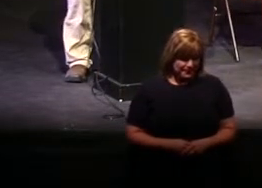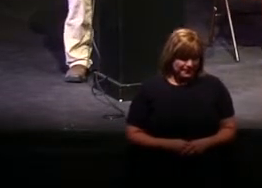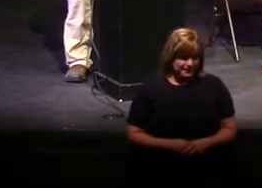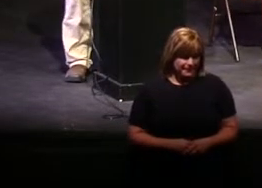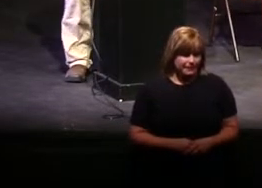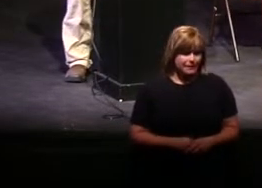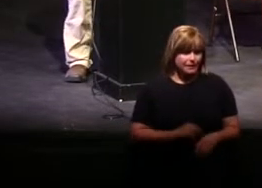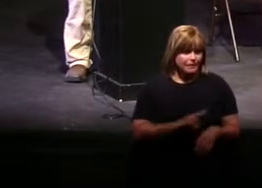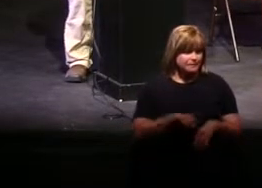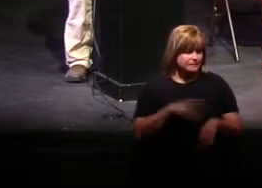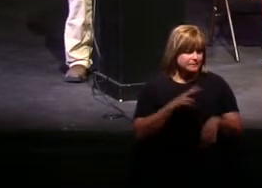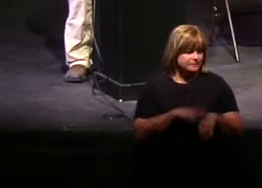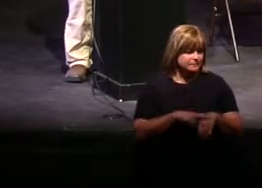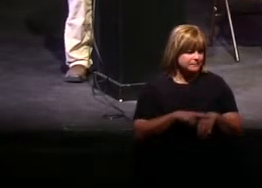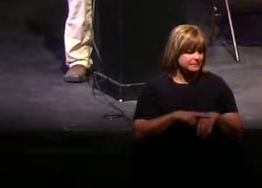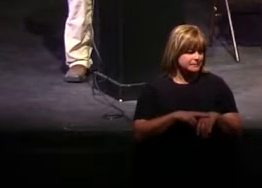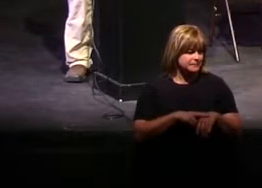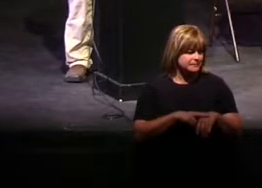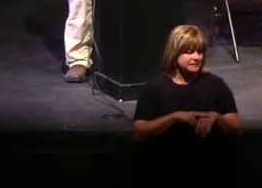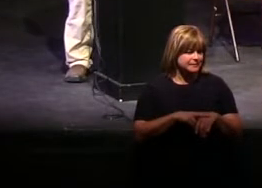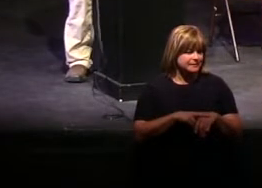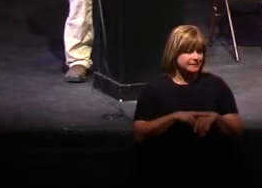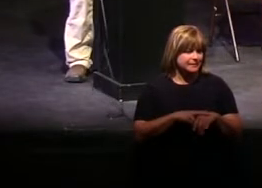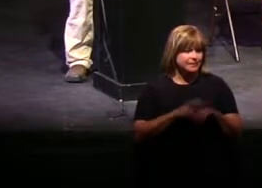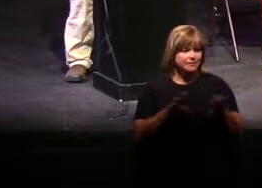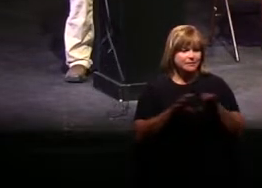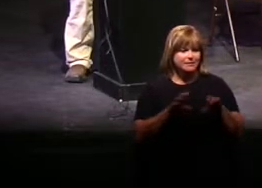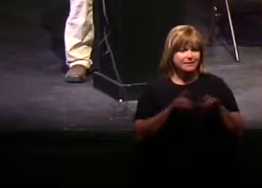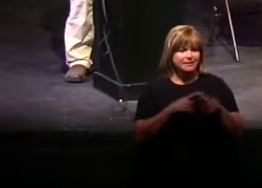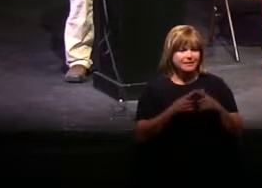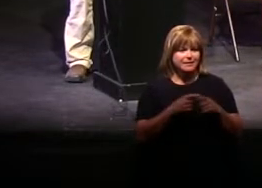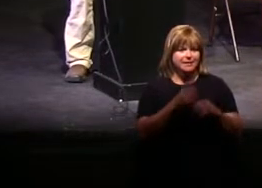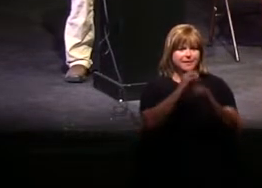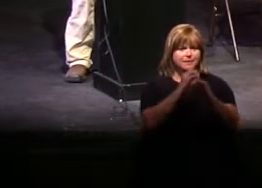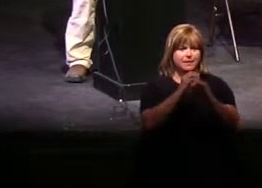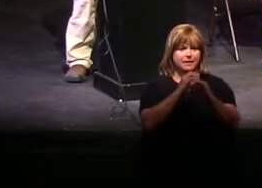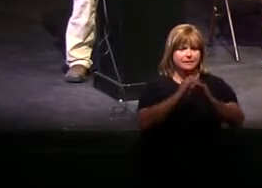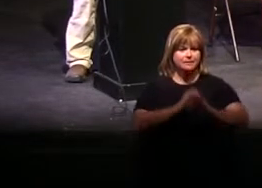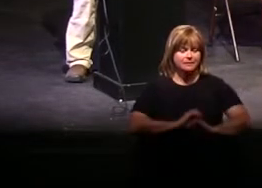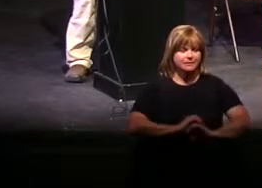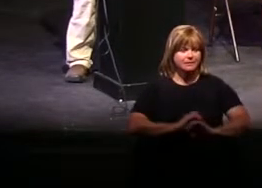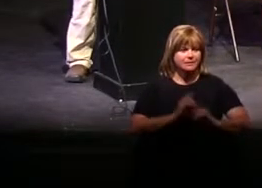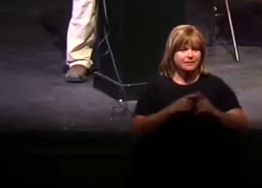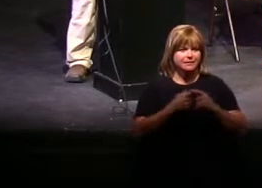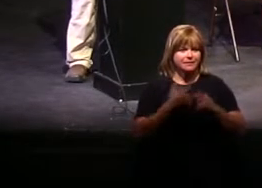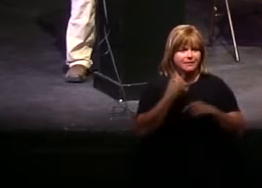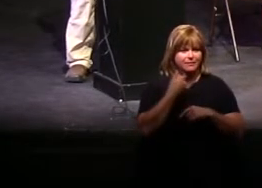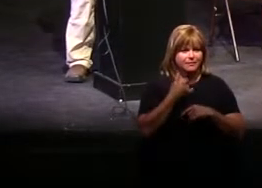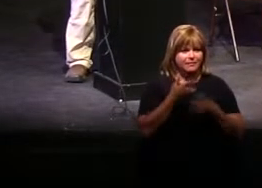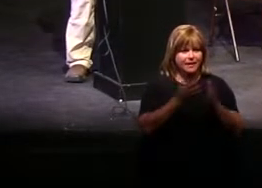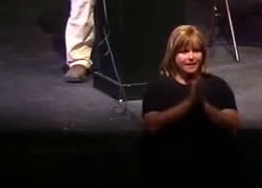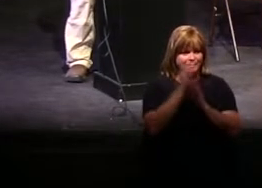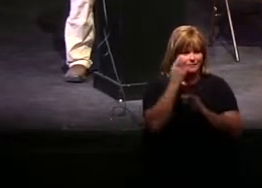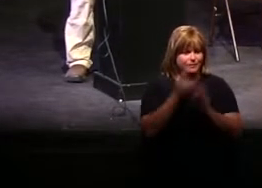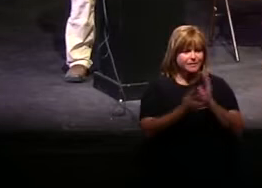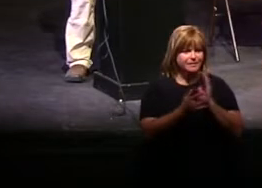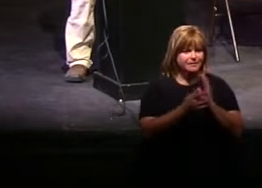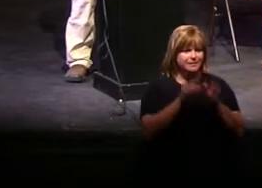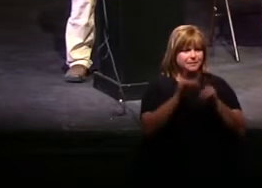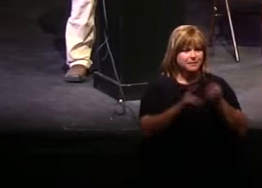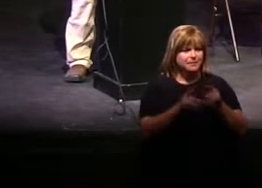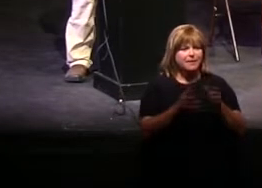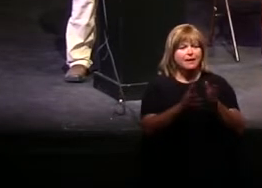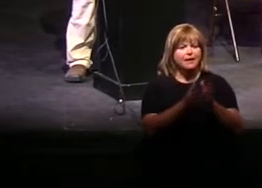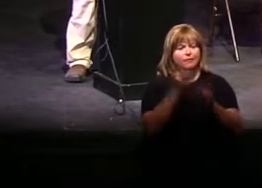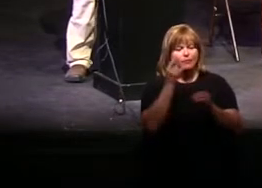Ordinarily, you do this and then the mic slowly sinks. You have to call for the technical people for microphone Viagra, as